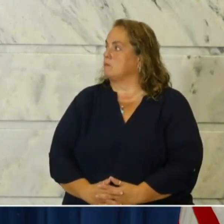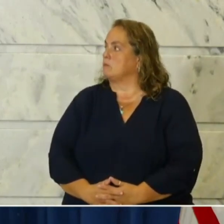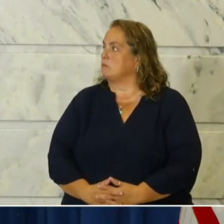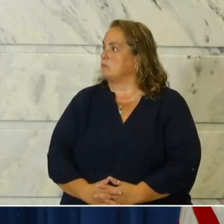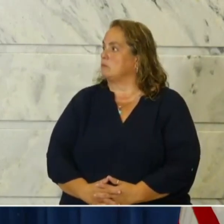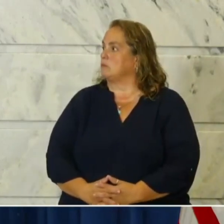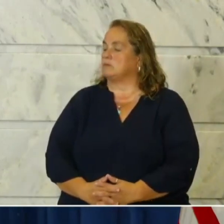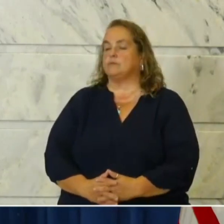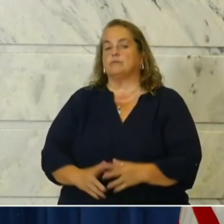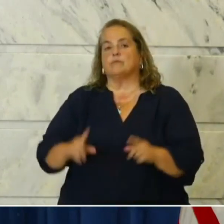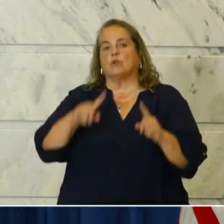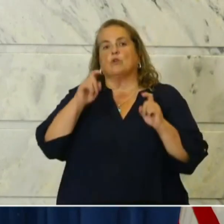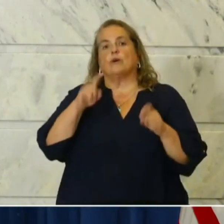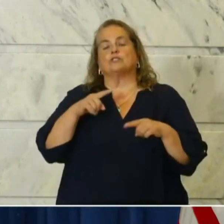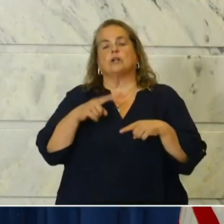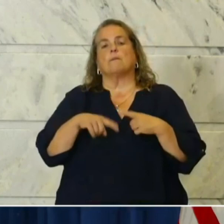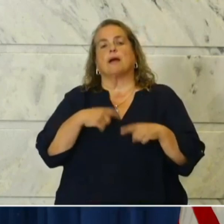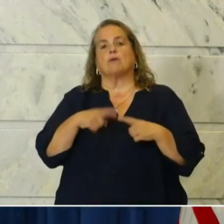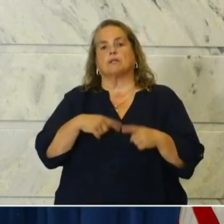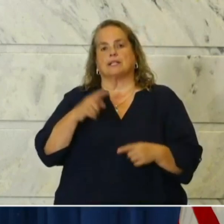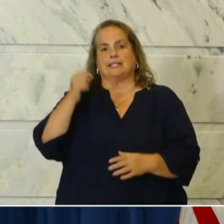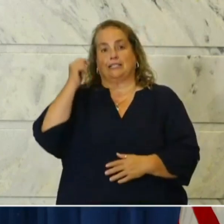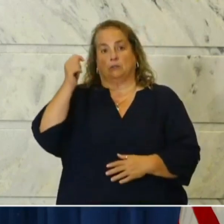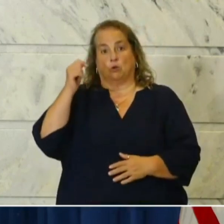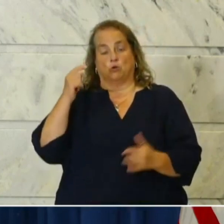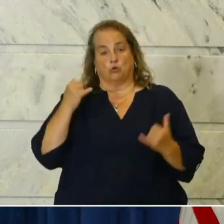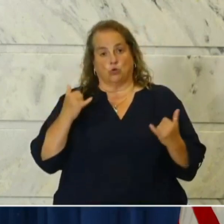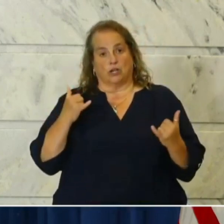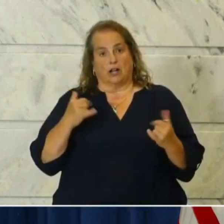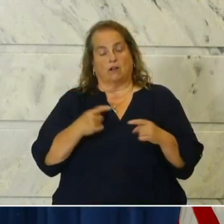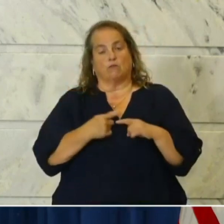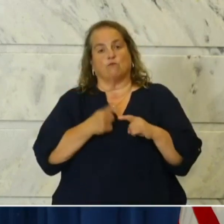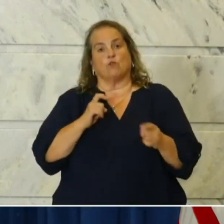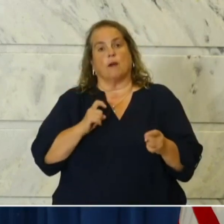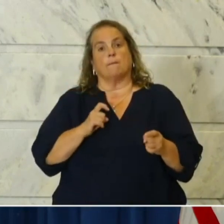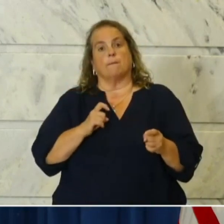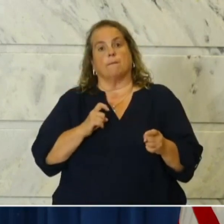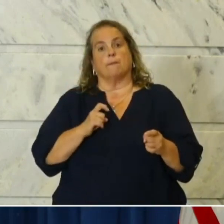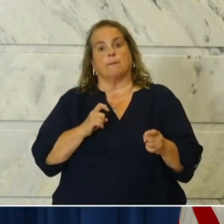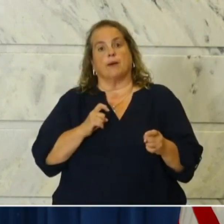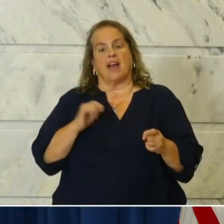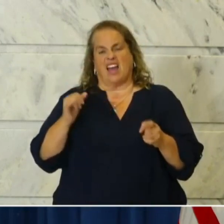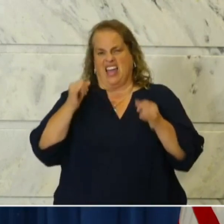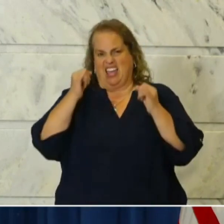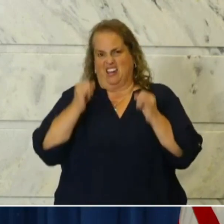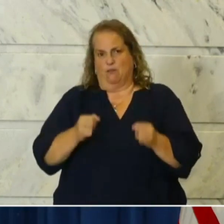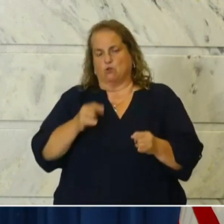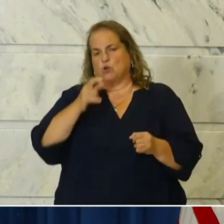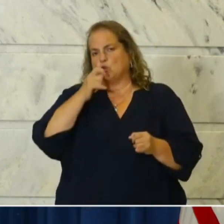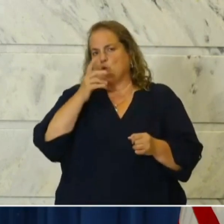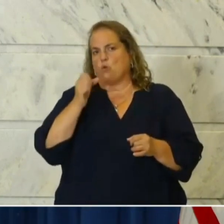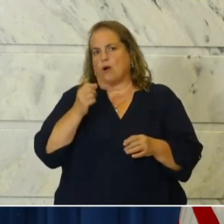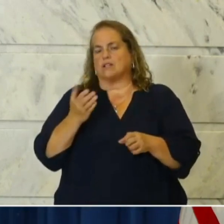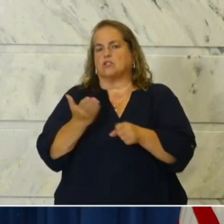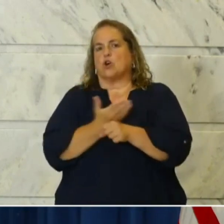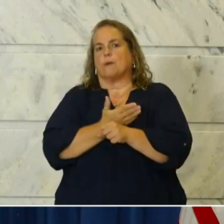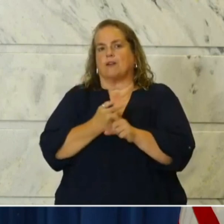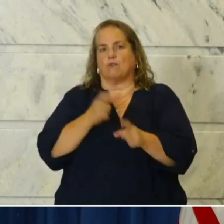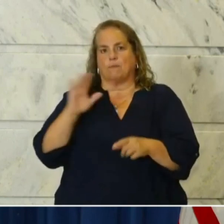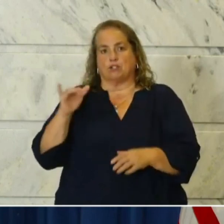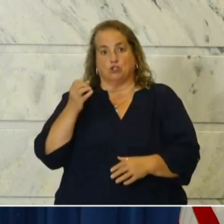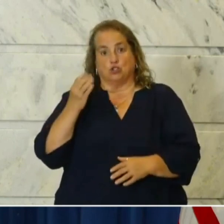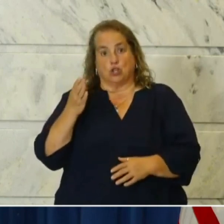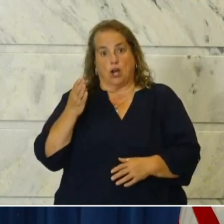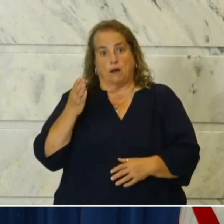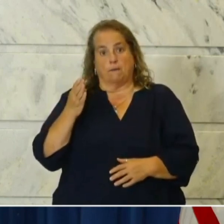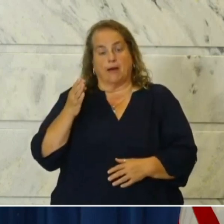Yeah, this is a question about testimony today from an individual who was terminated from their job